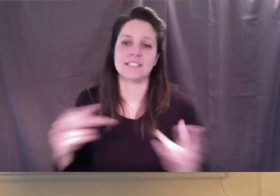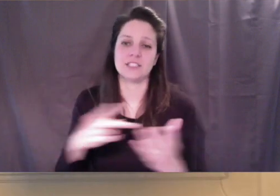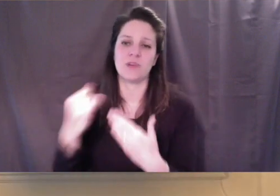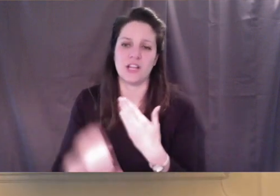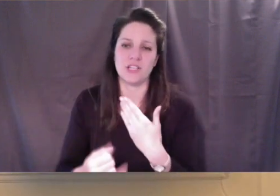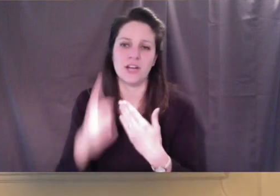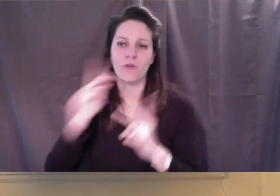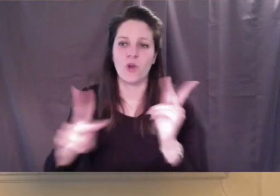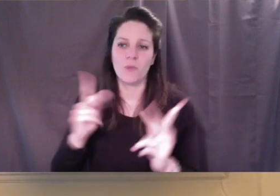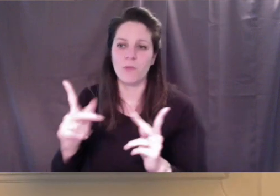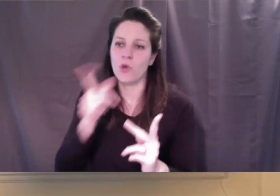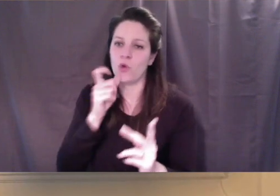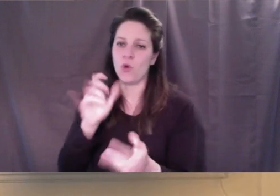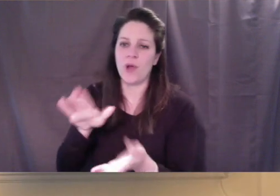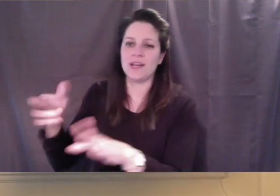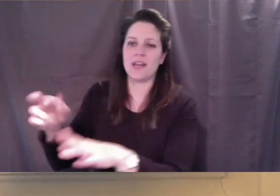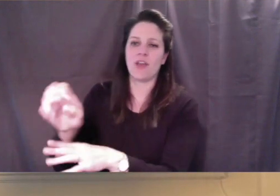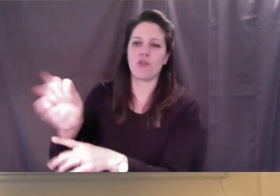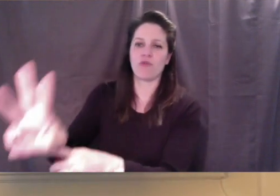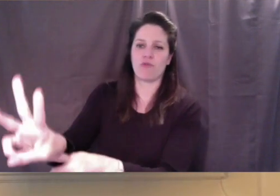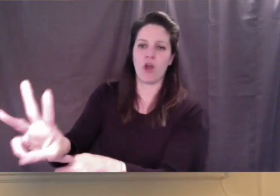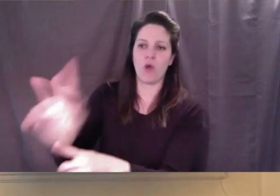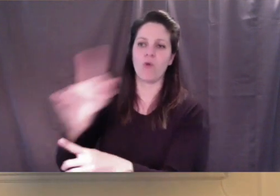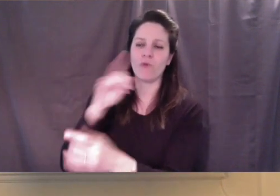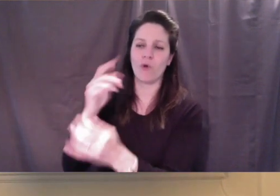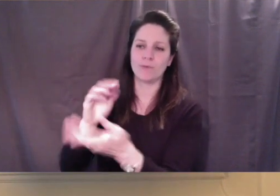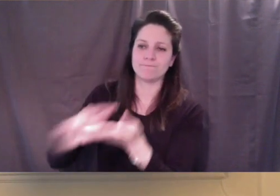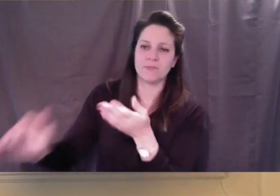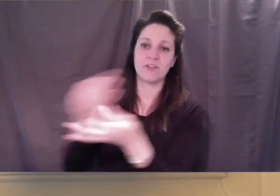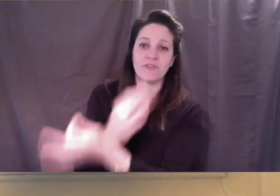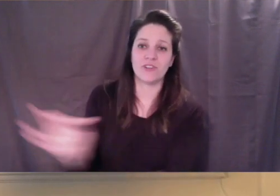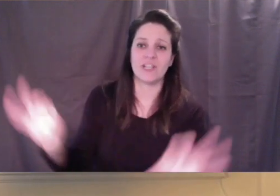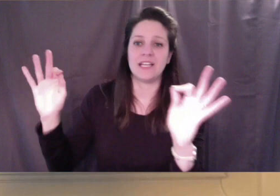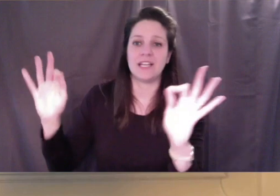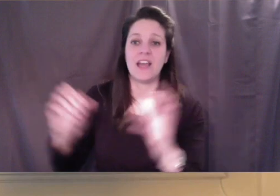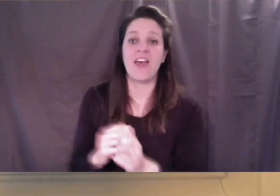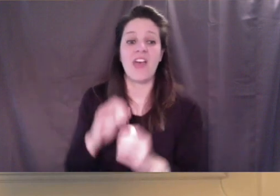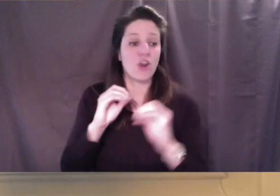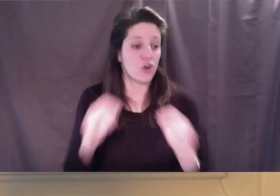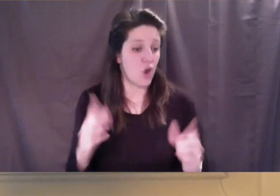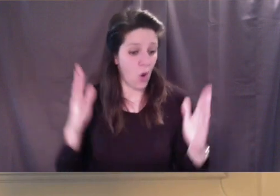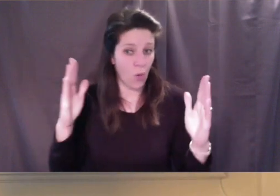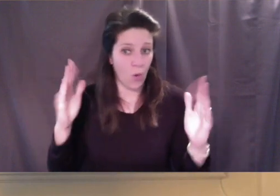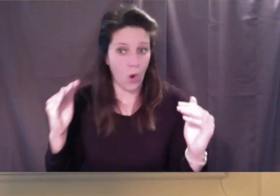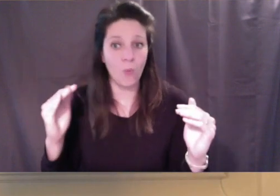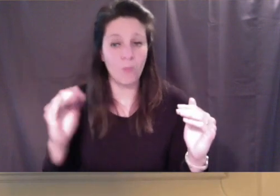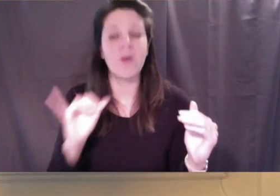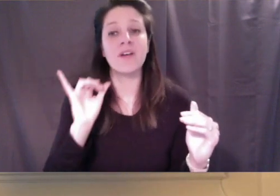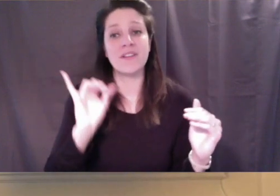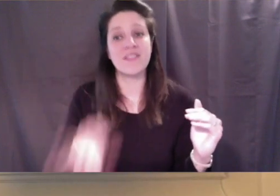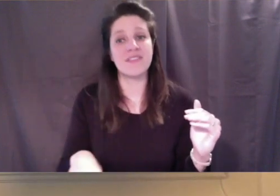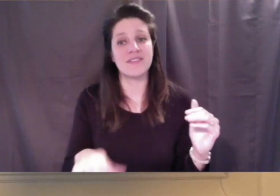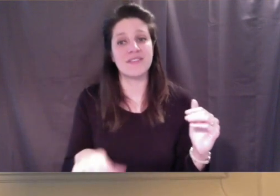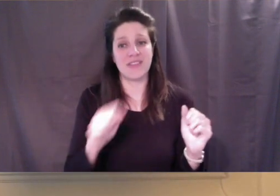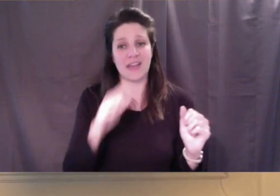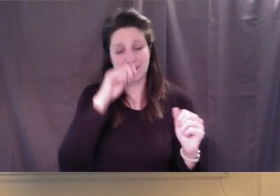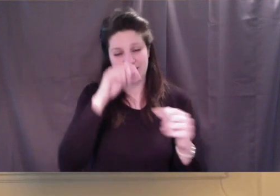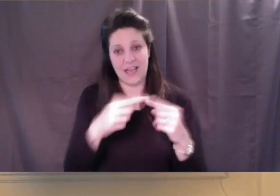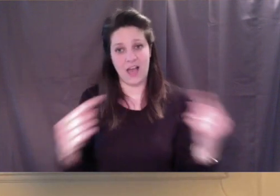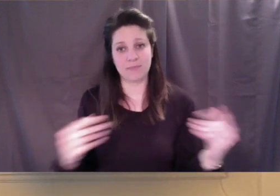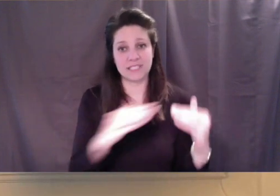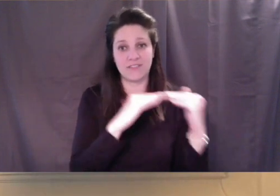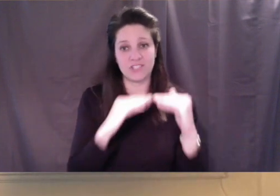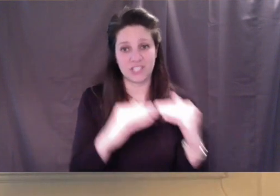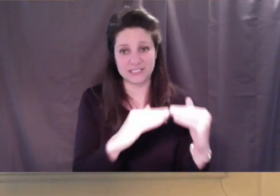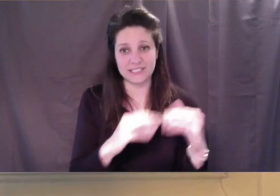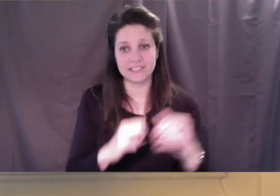unjustly accused people from death row, and he says that hopelessness is the enemy of justice. The Zapatistas of Mexico put it